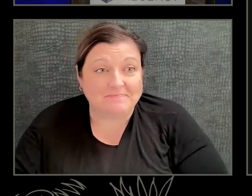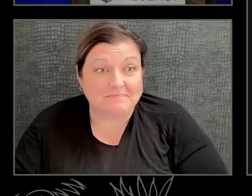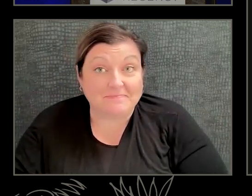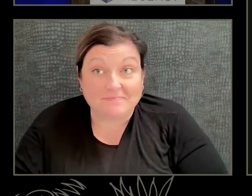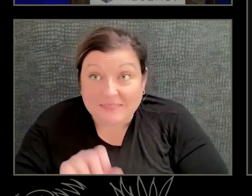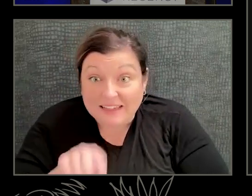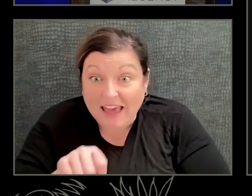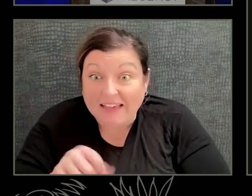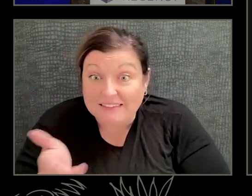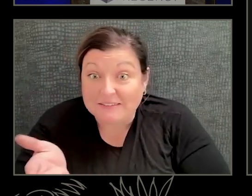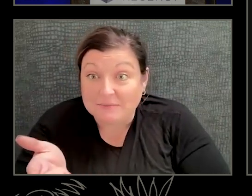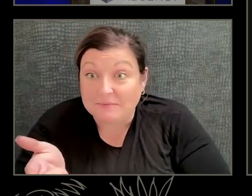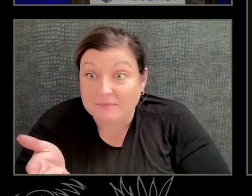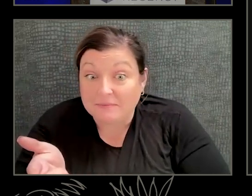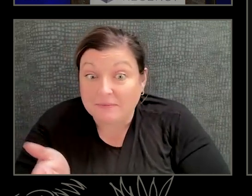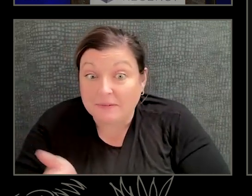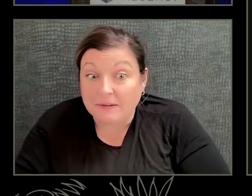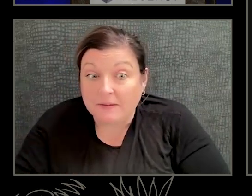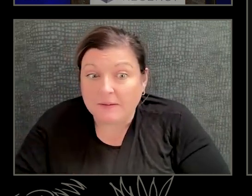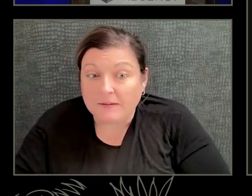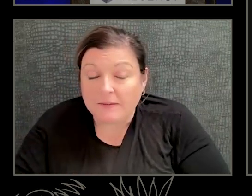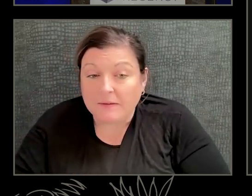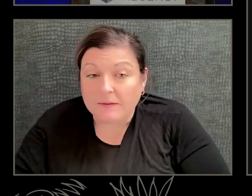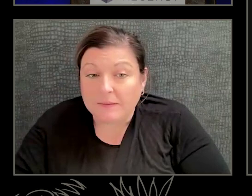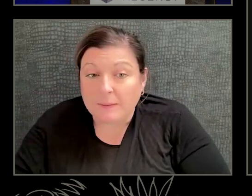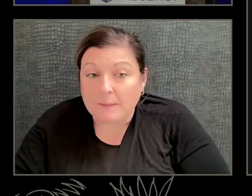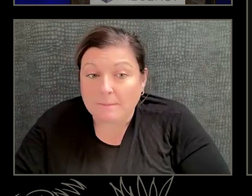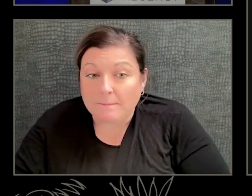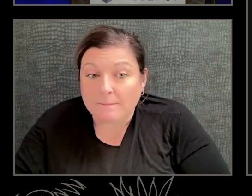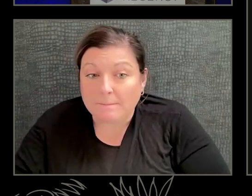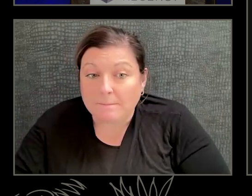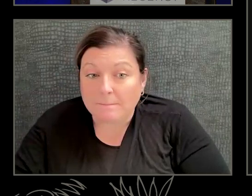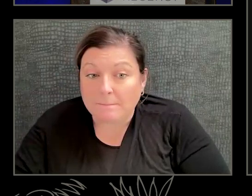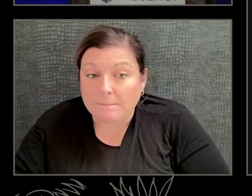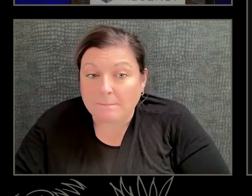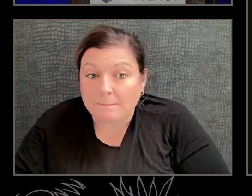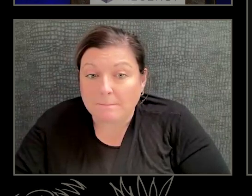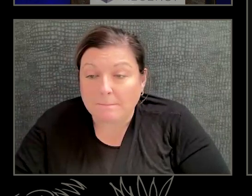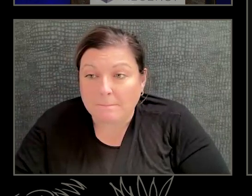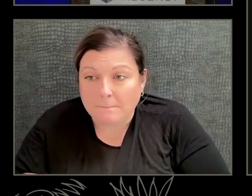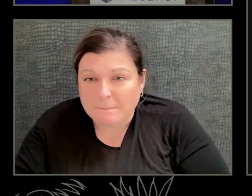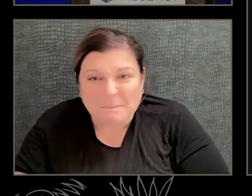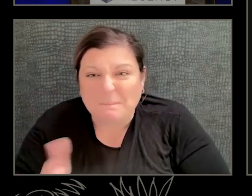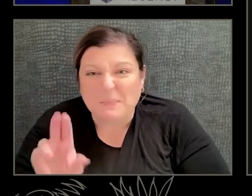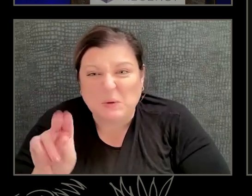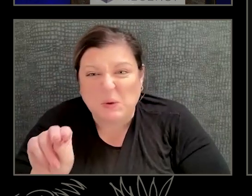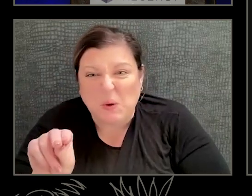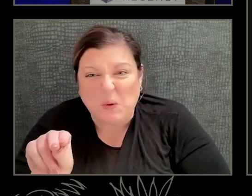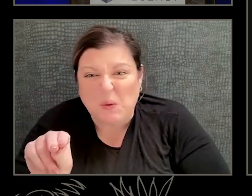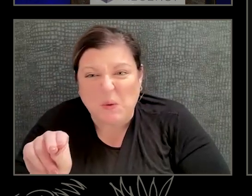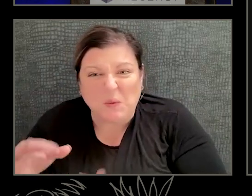Yes, please. Probably need some memoization somewhere in there? No.